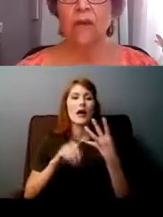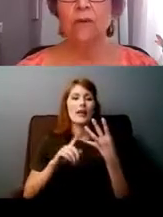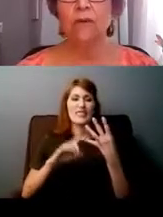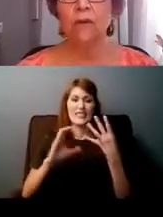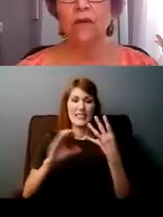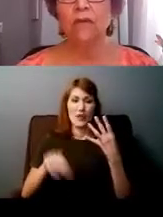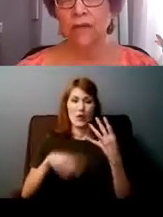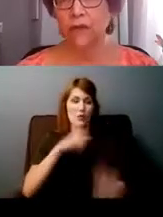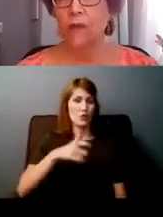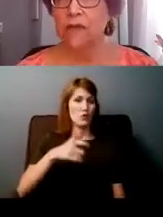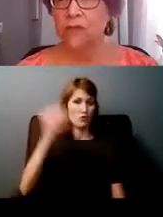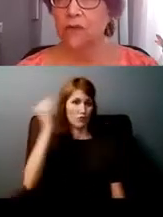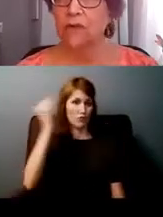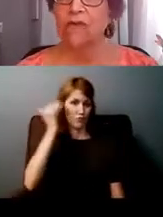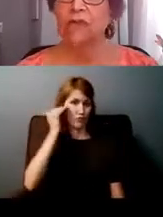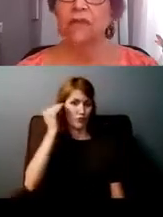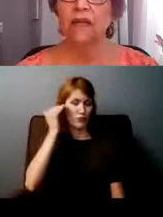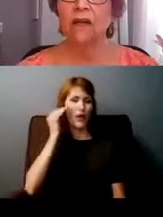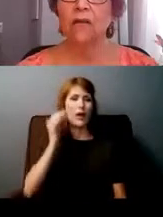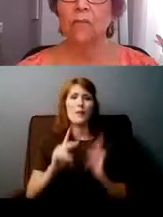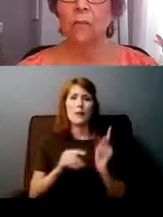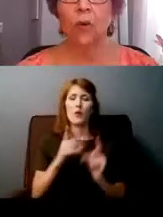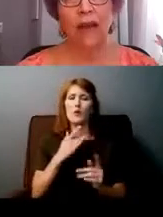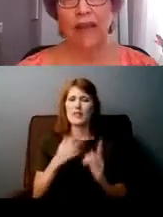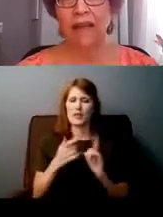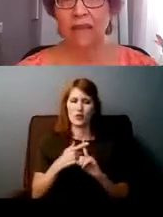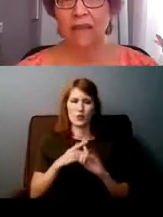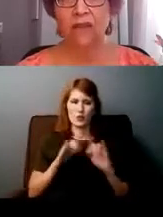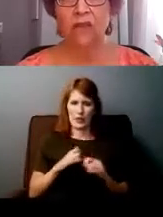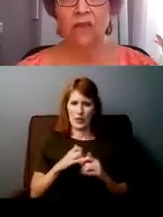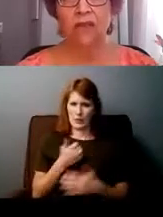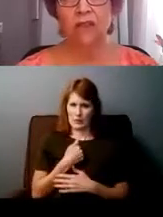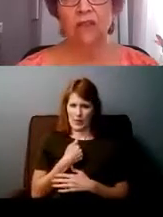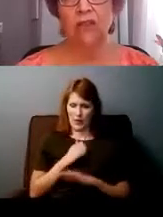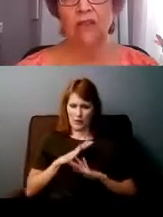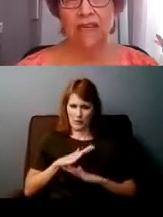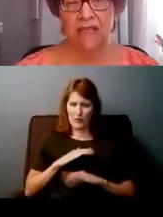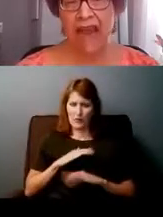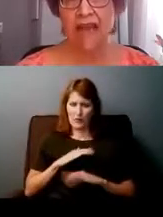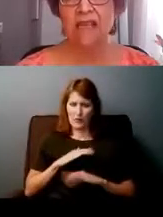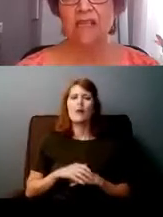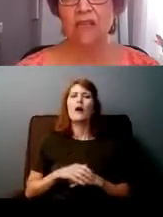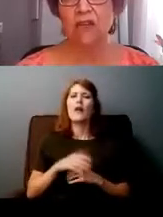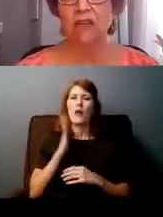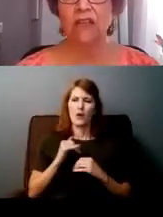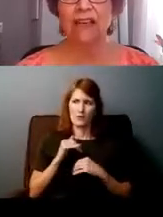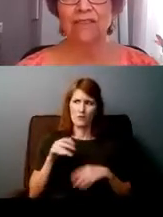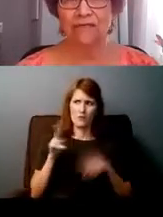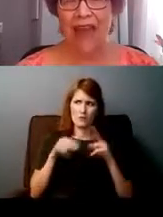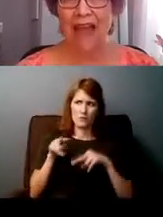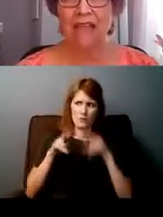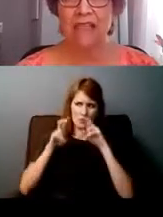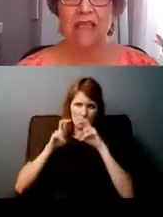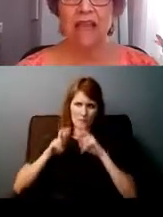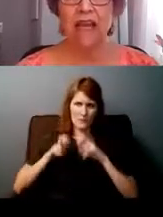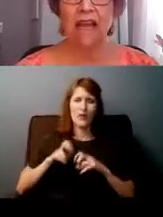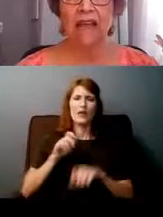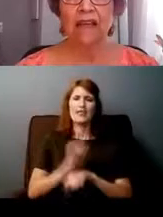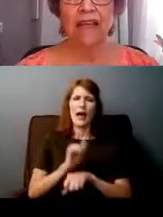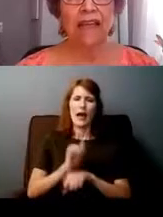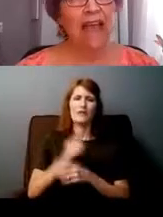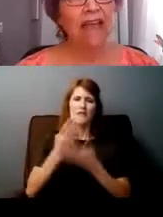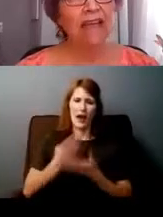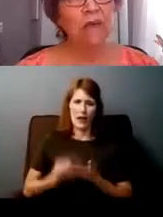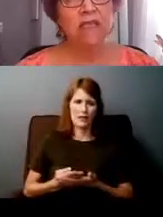the people who are very reserved. They're more analytical. They're going to look at tasks. They're going to look at facts. And